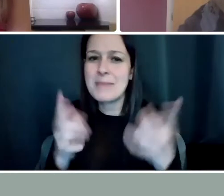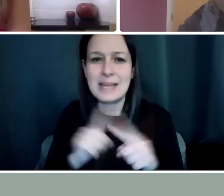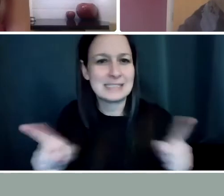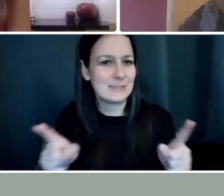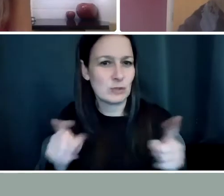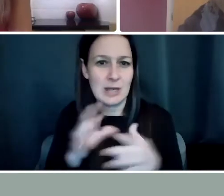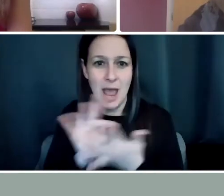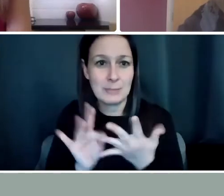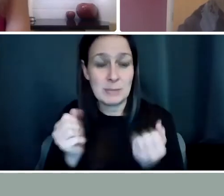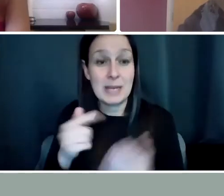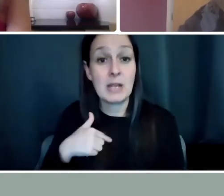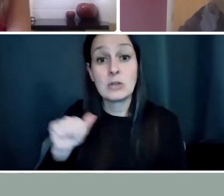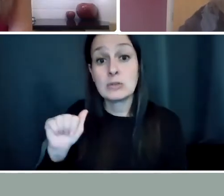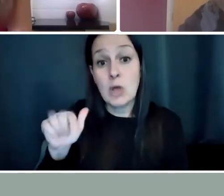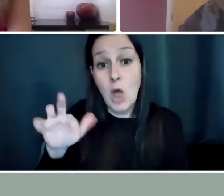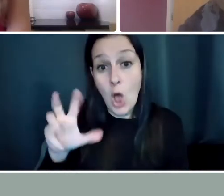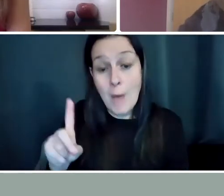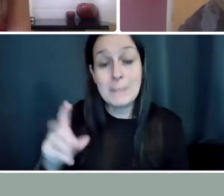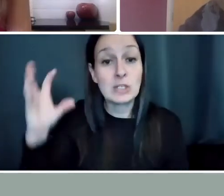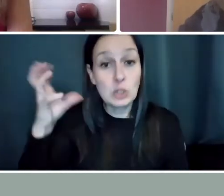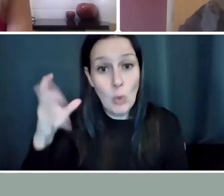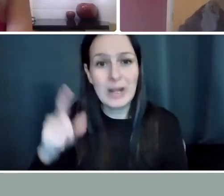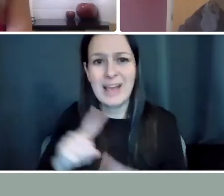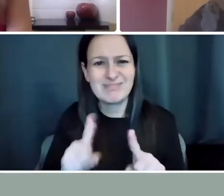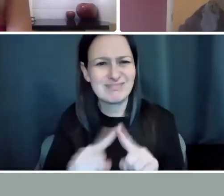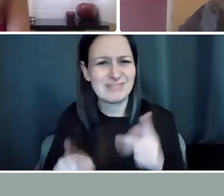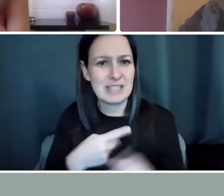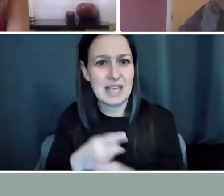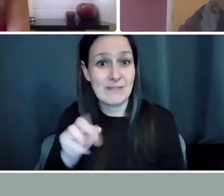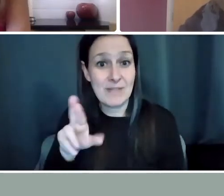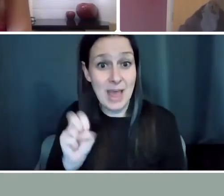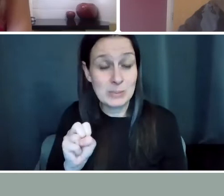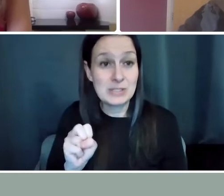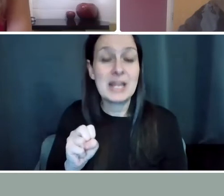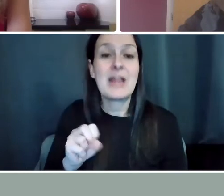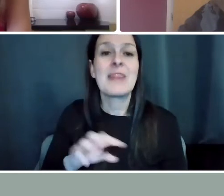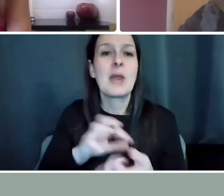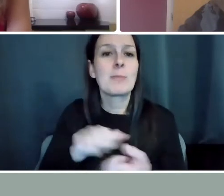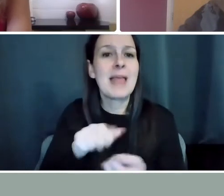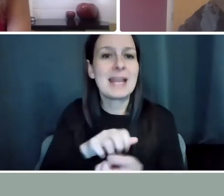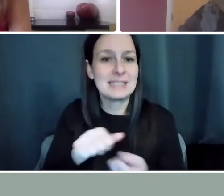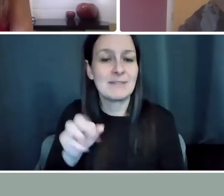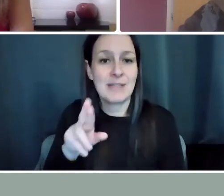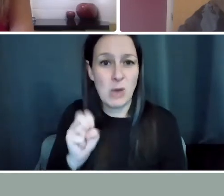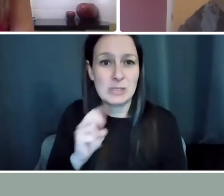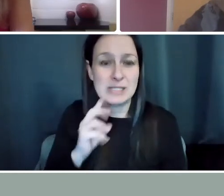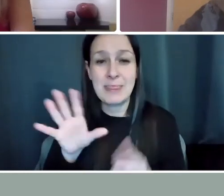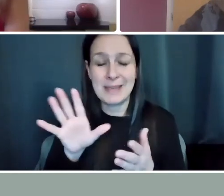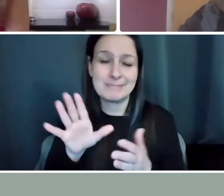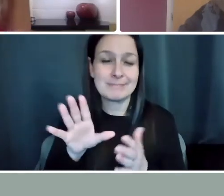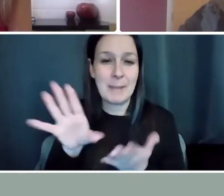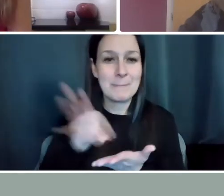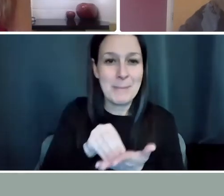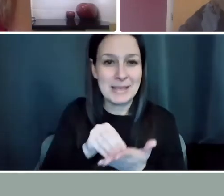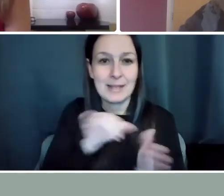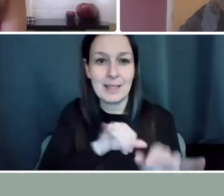There are a lot of options. There's almond flours, coconut flour. There are all kinds of other flours. They're blended flours that mimic all-purpose flour.